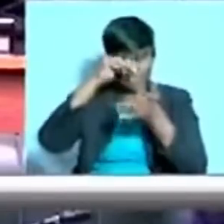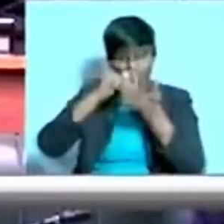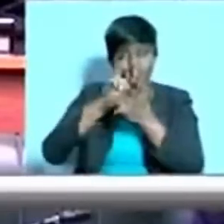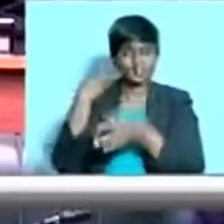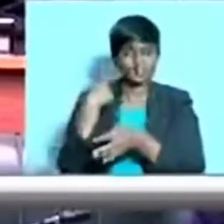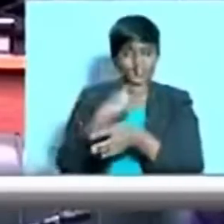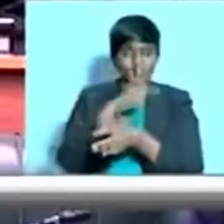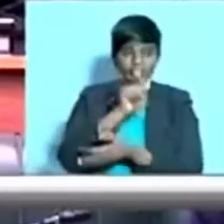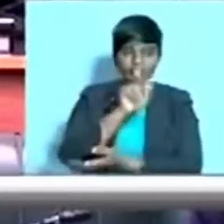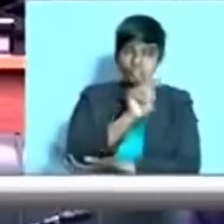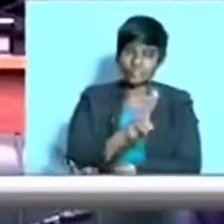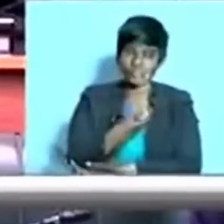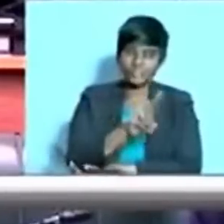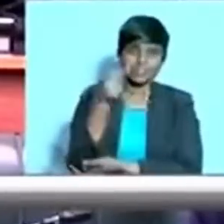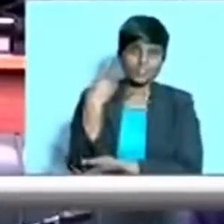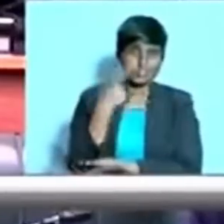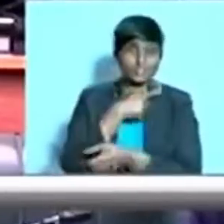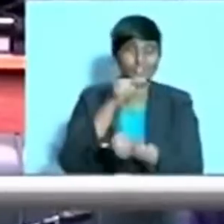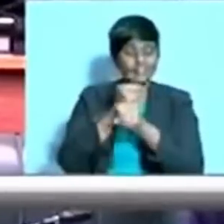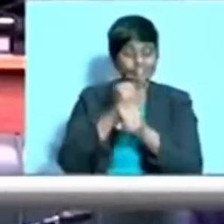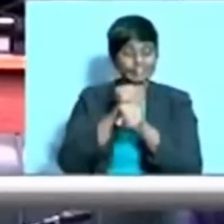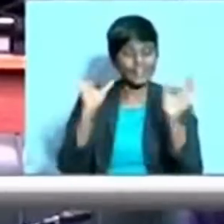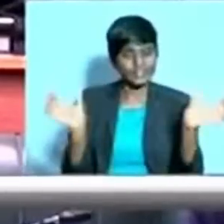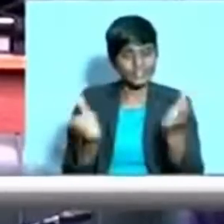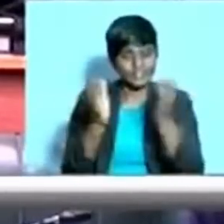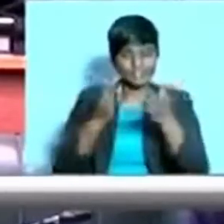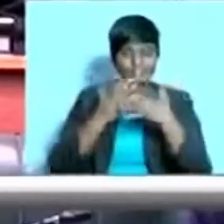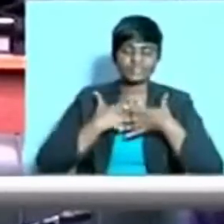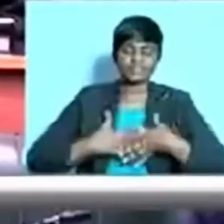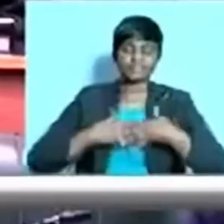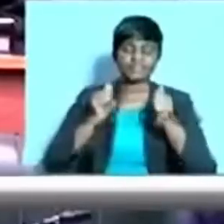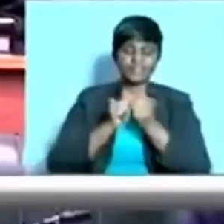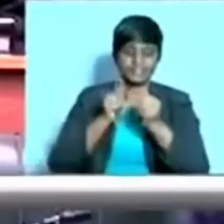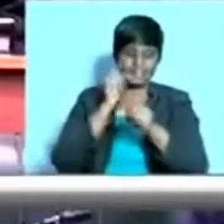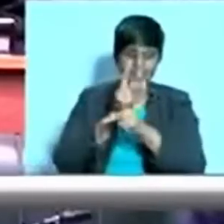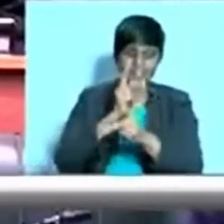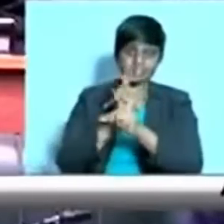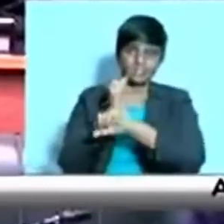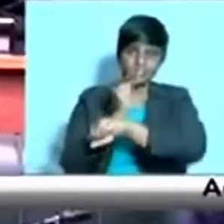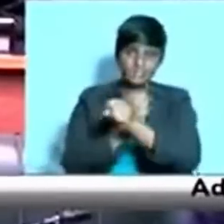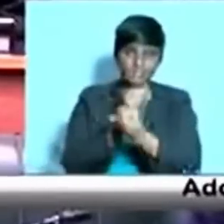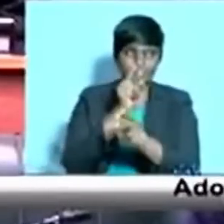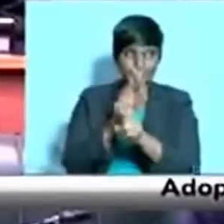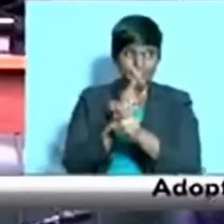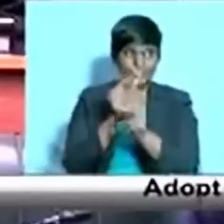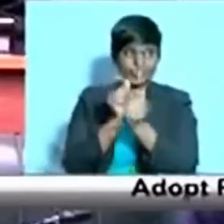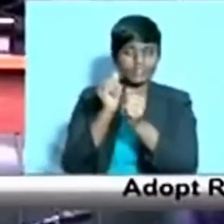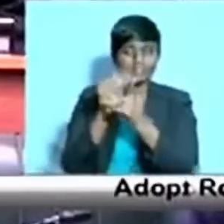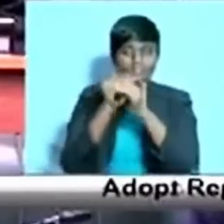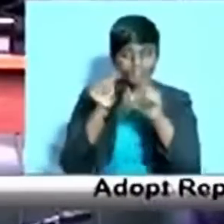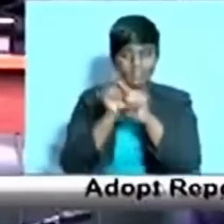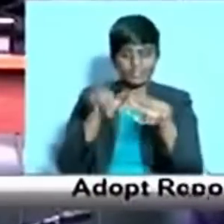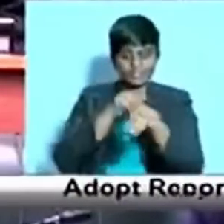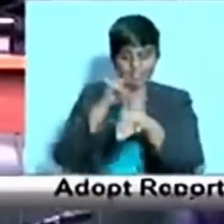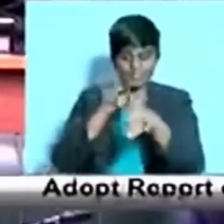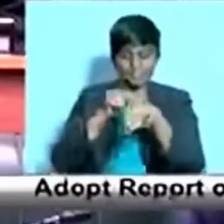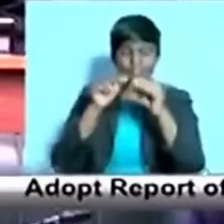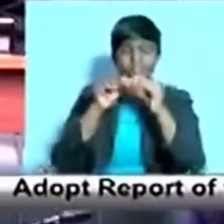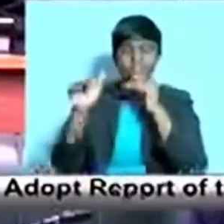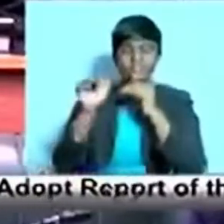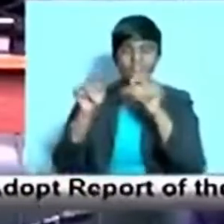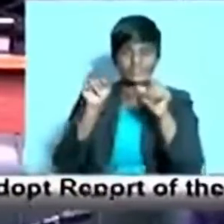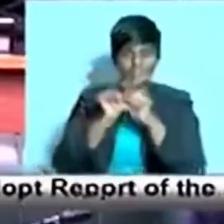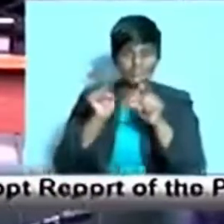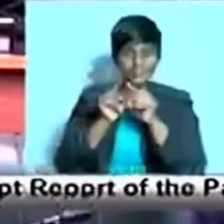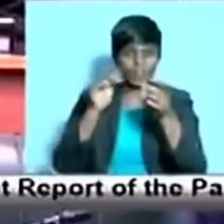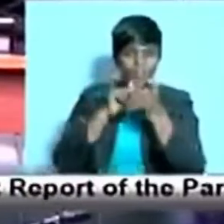utilize parliamentary diplomacy to promote peace, safeguard rights and standards at the national level, as